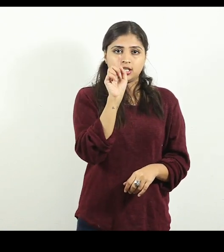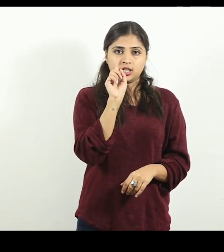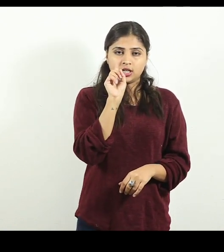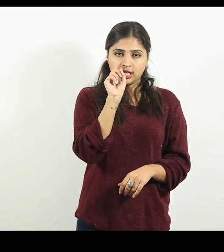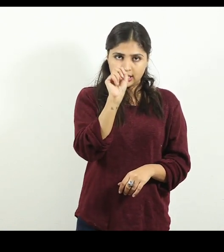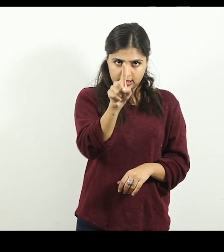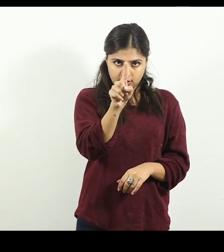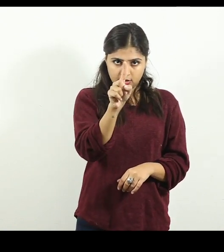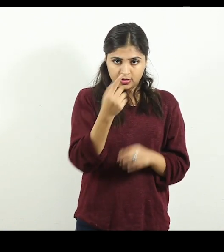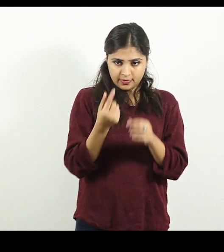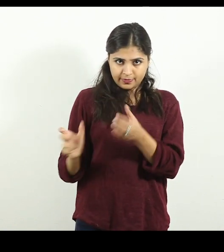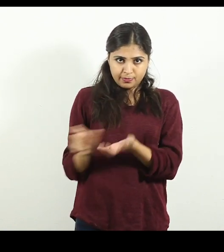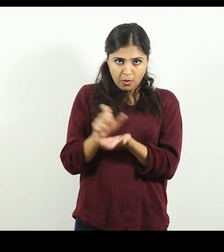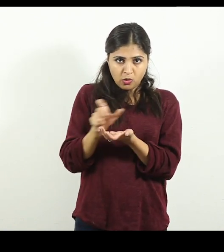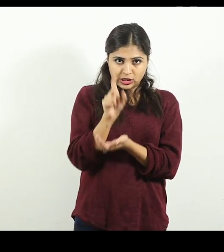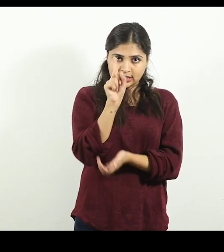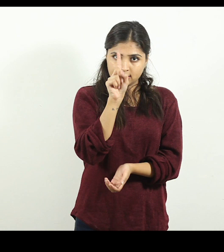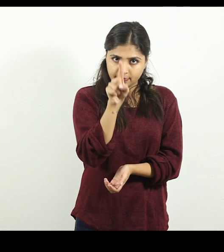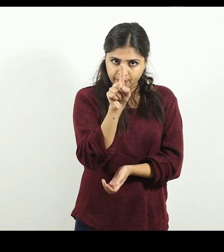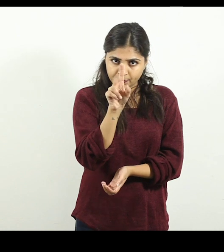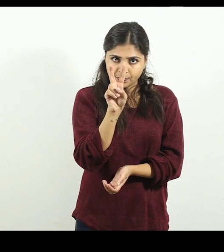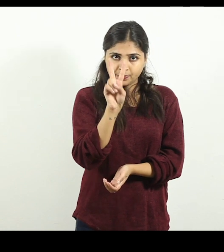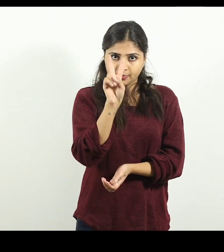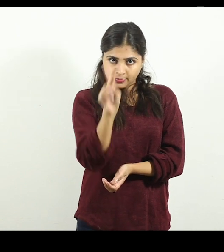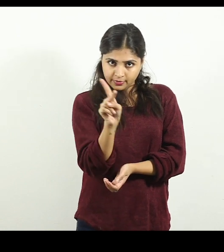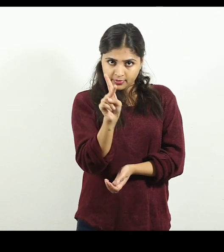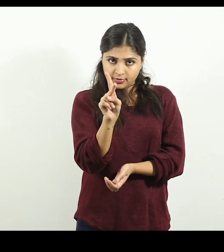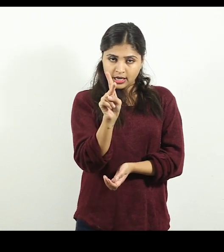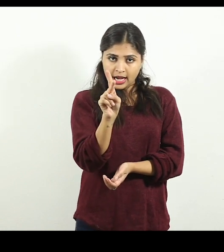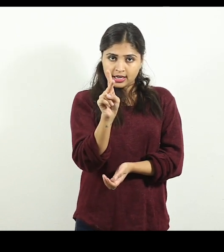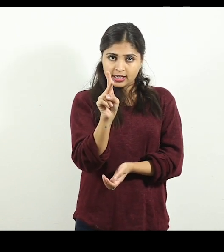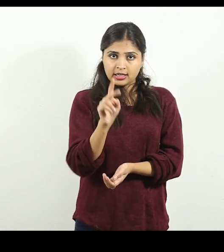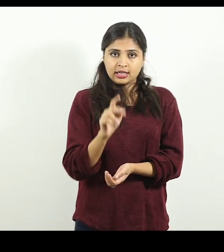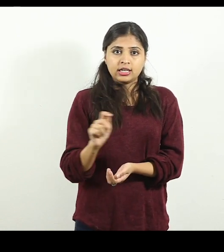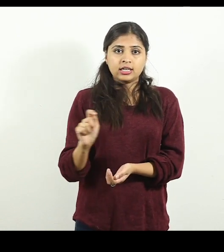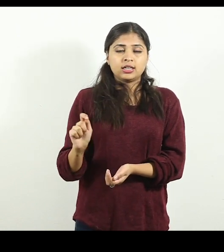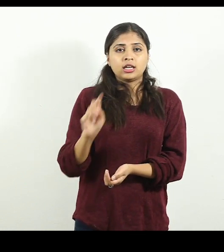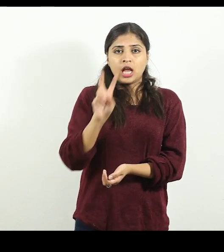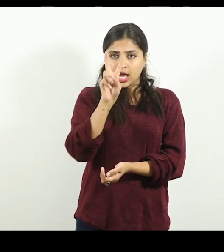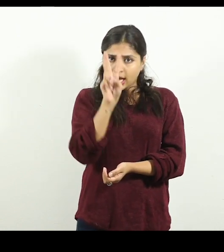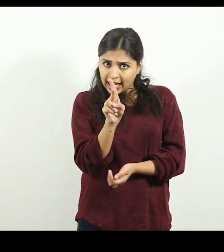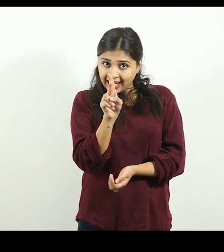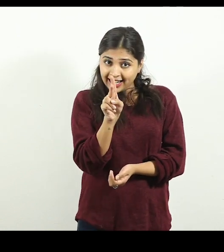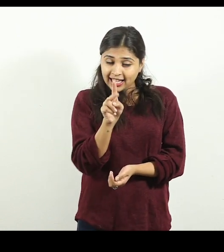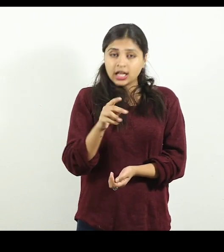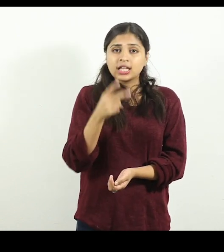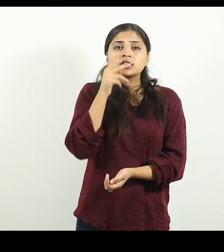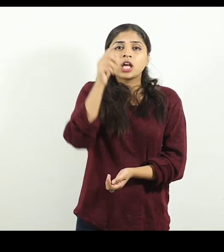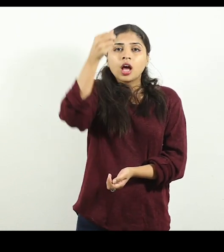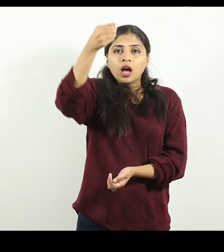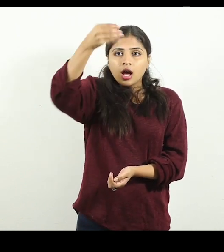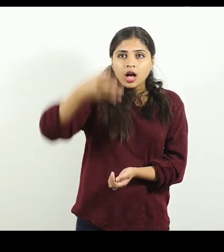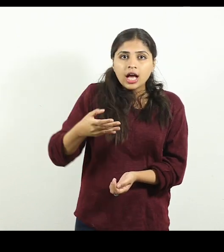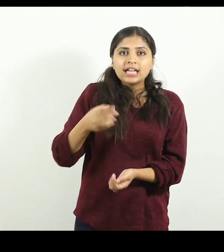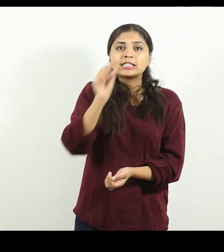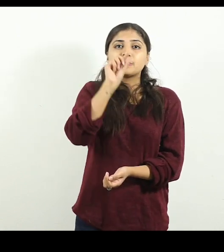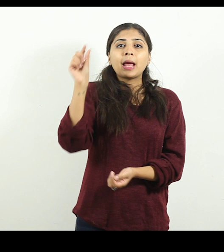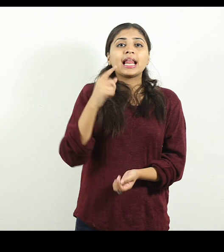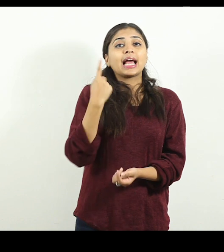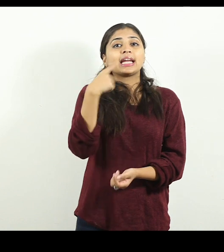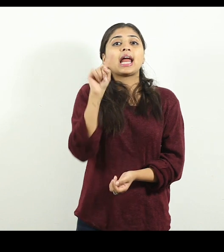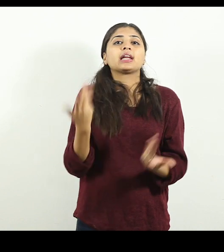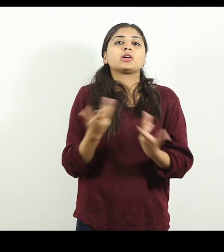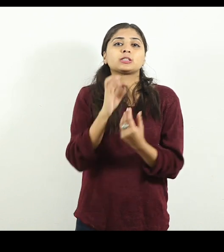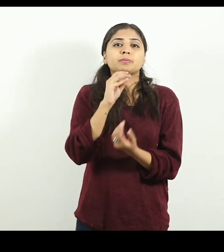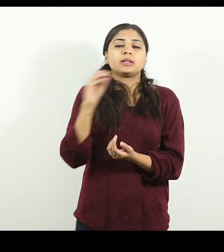word and right-click. A drop-down box will appear with correct spellings of the word. Highlight and left-click